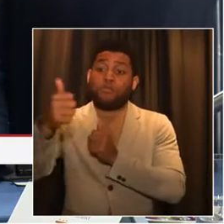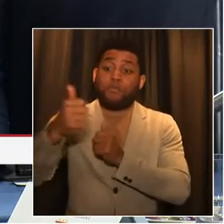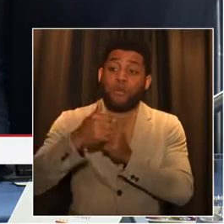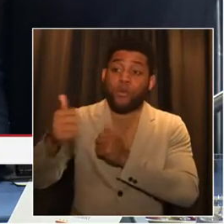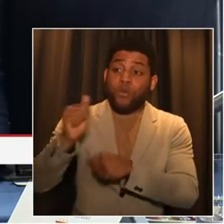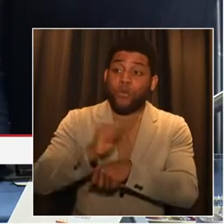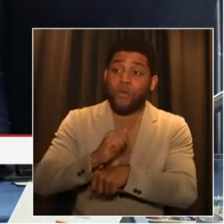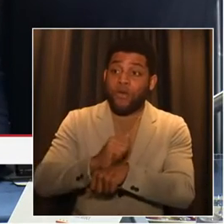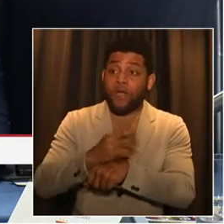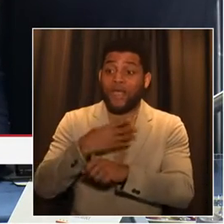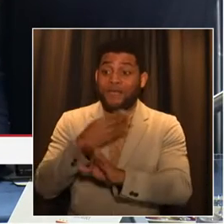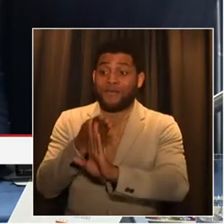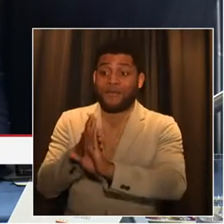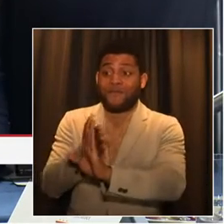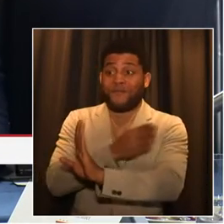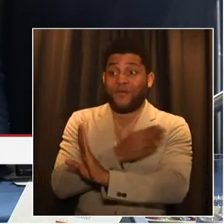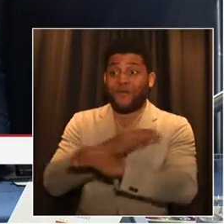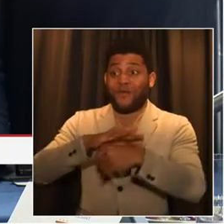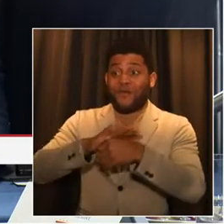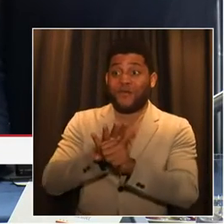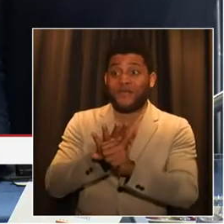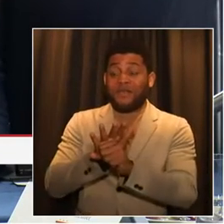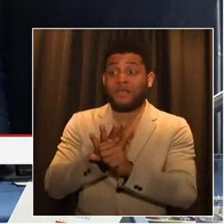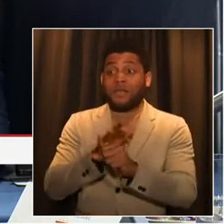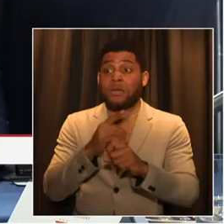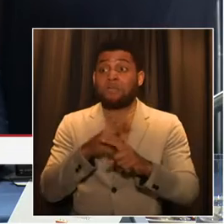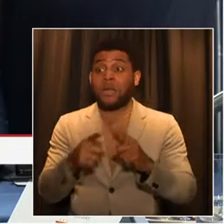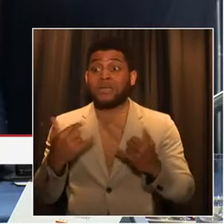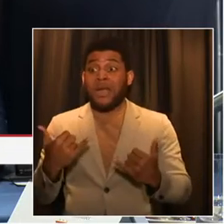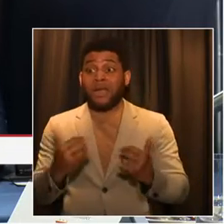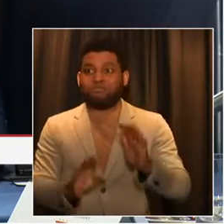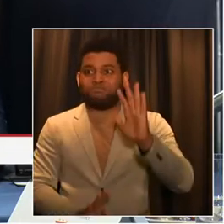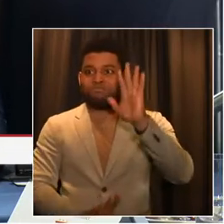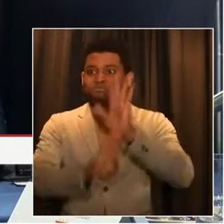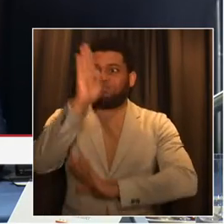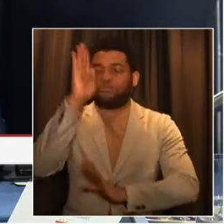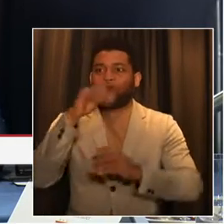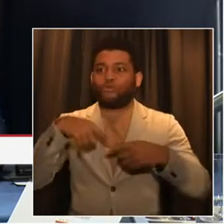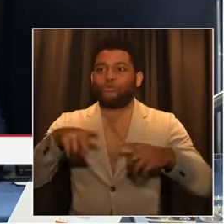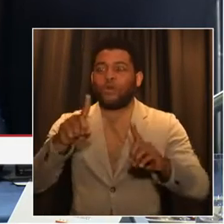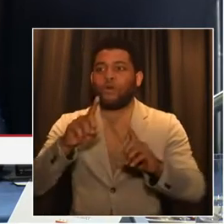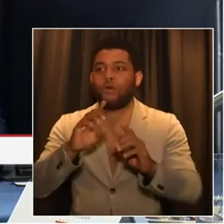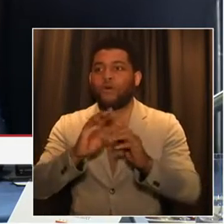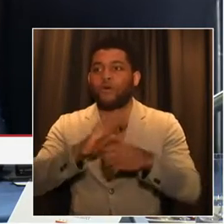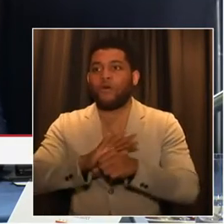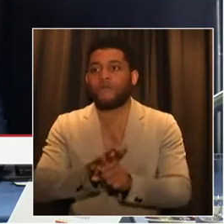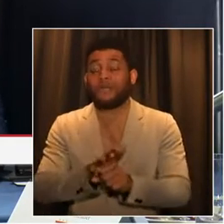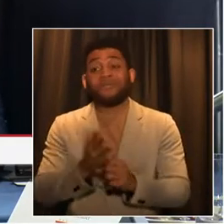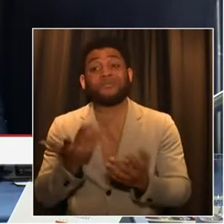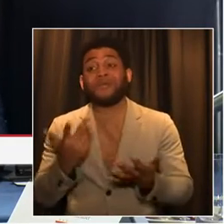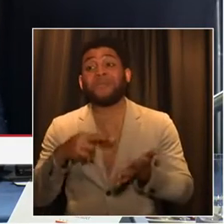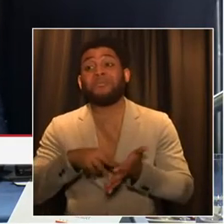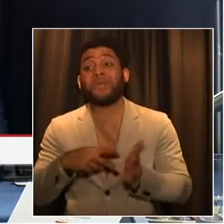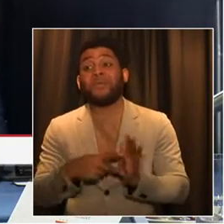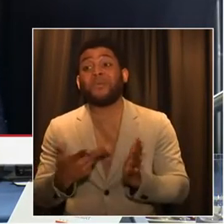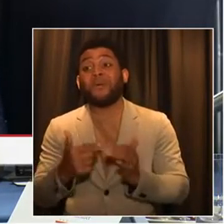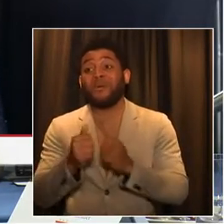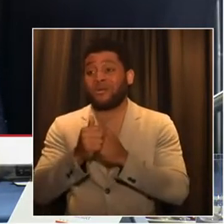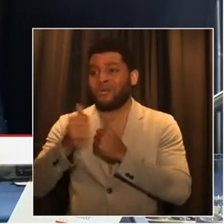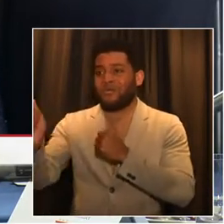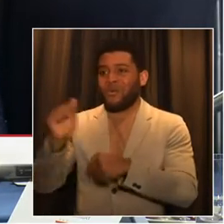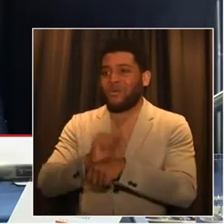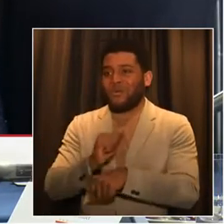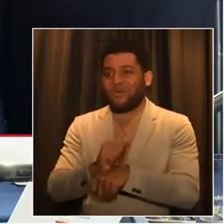during the pandemic. That's not going to go backwards. We're always going to have remote workers, I think, to the end of time. AI